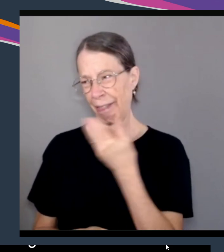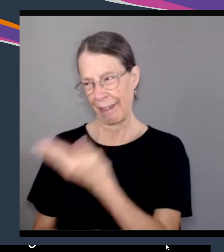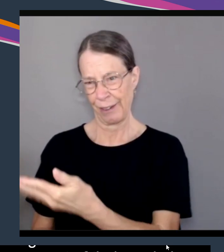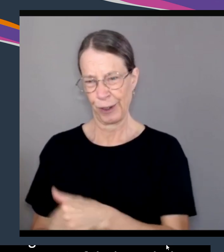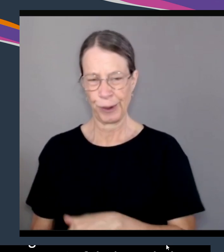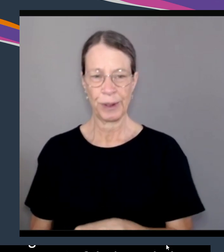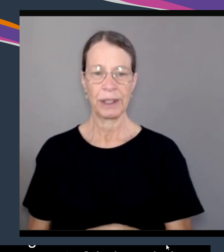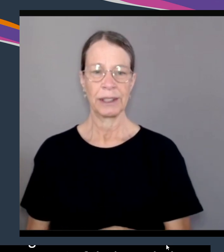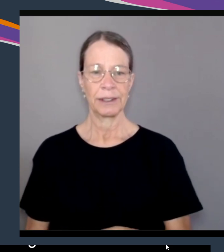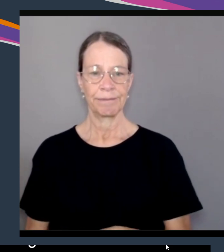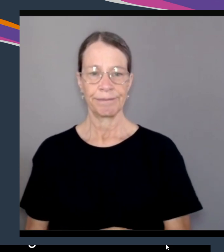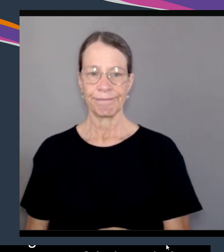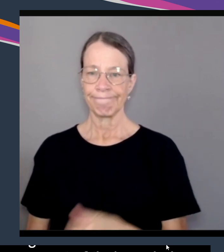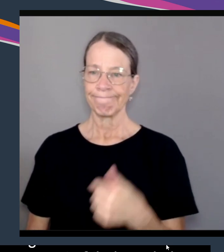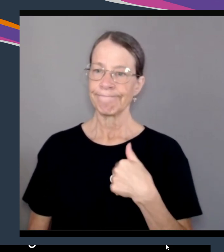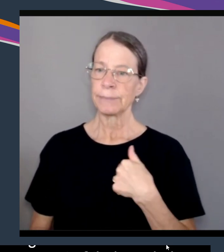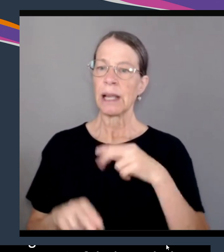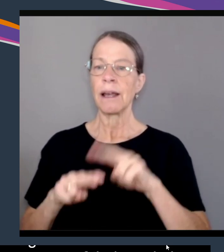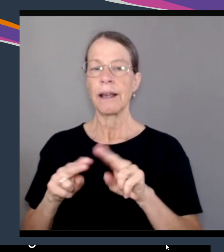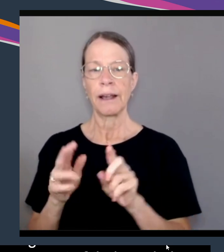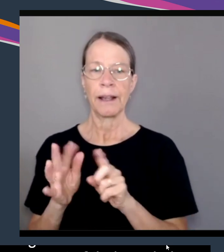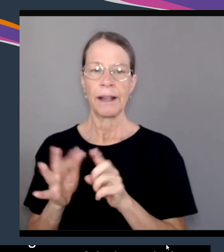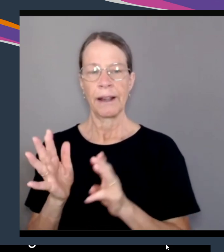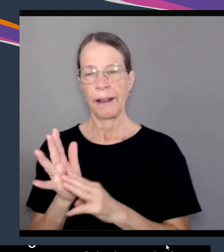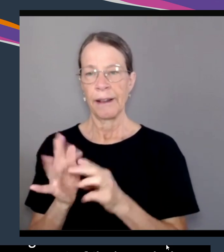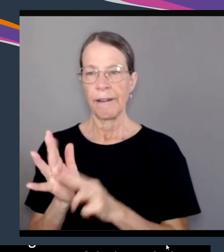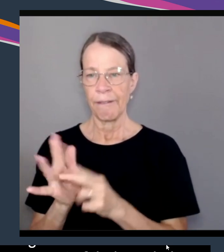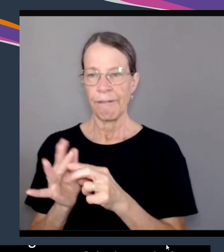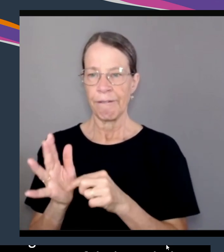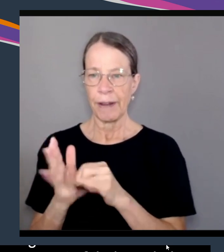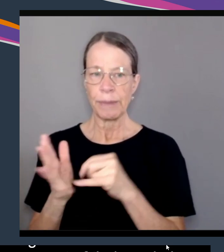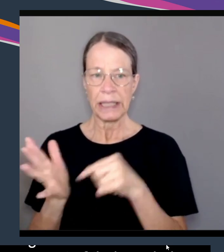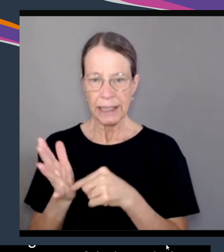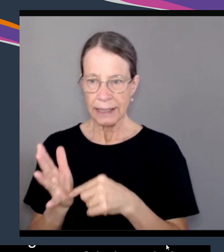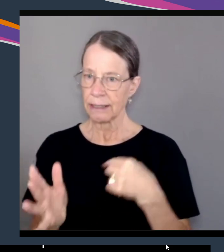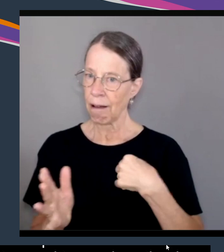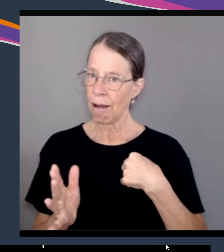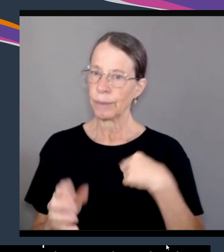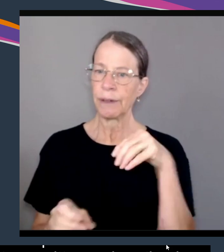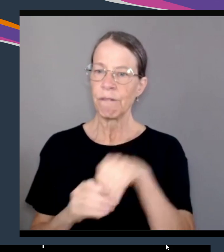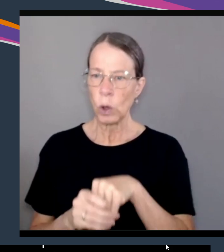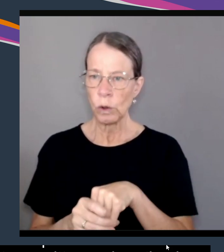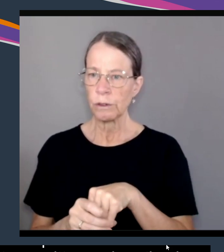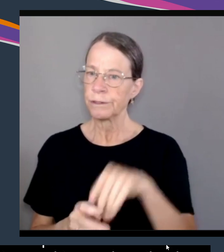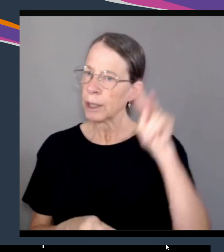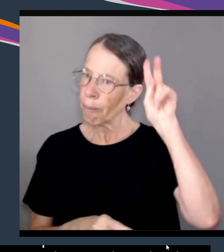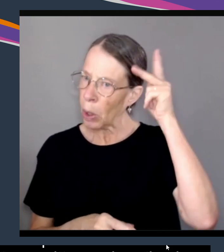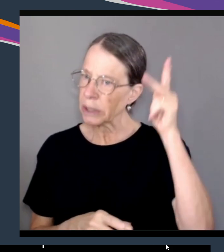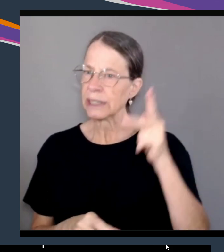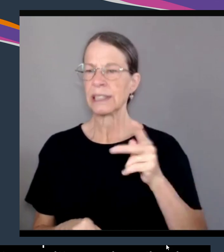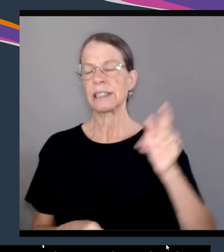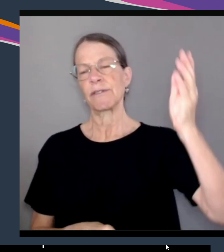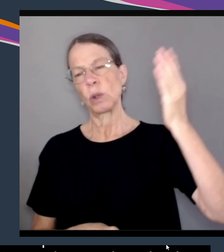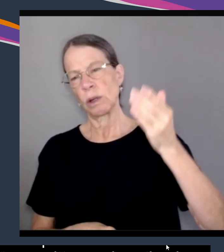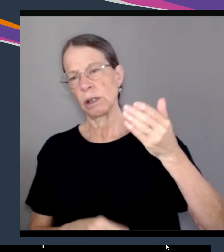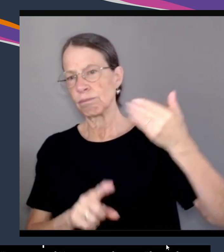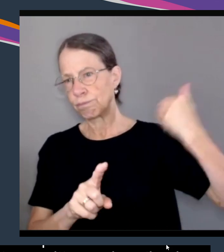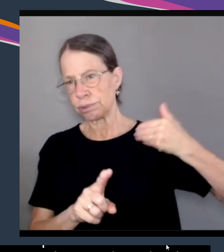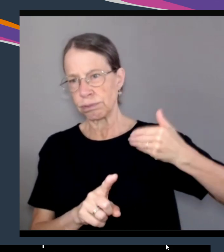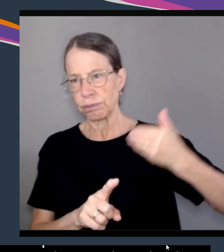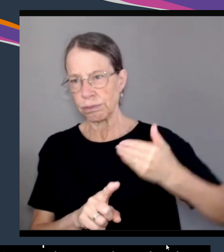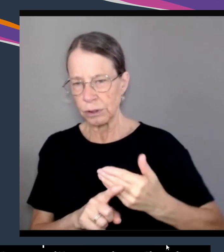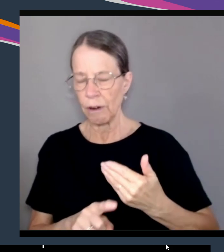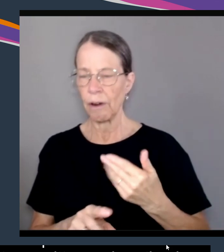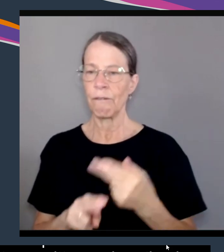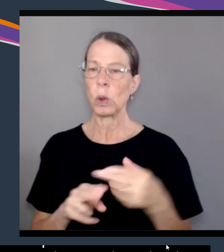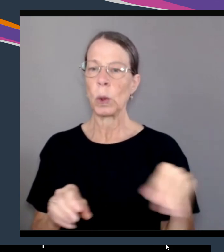You know, I'm a feminist. I've been in politics for a long time advocating for the inclusion and role of women, and of course I'm